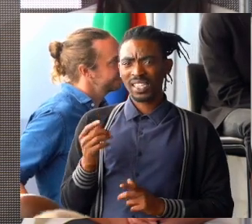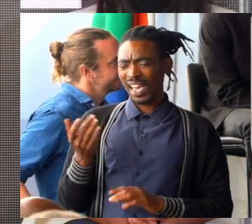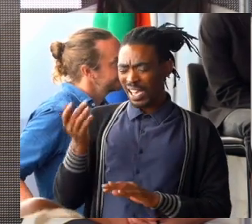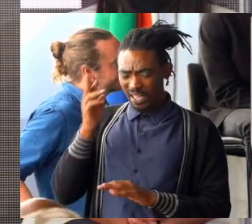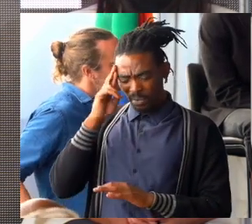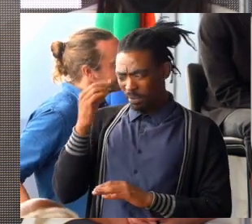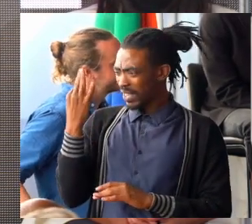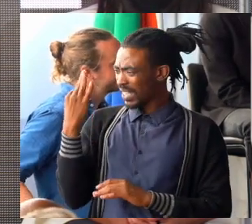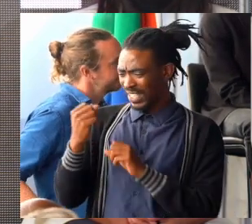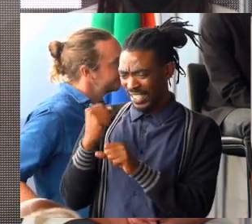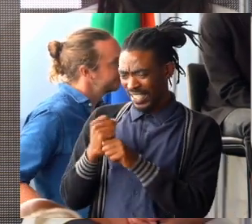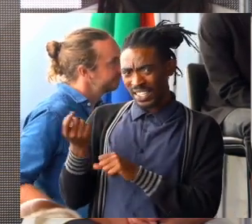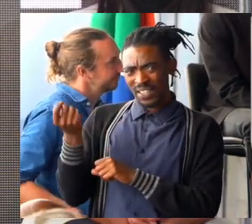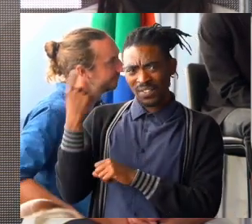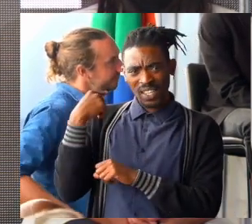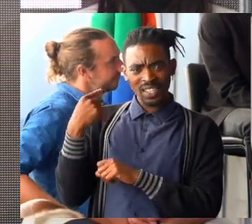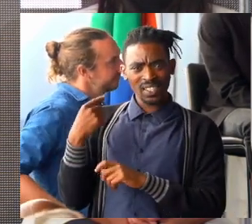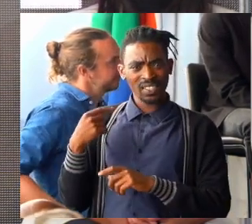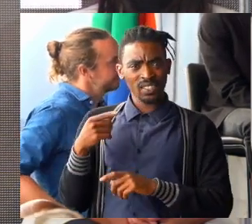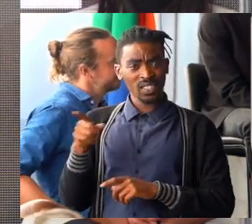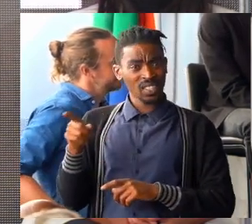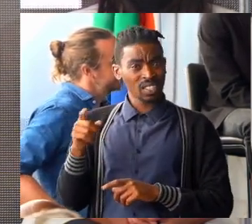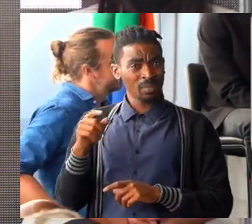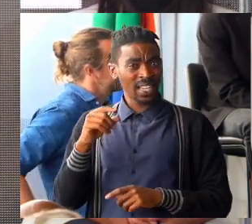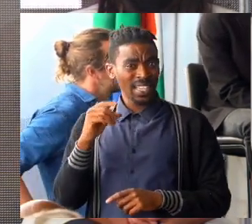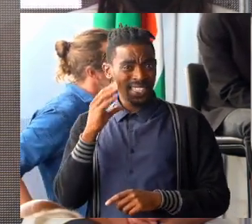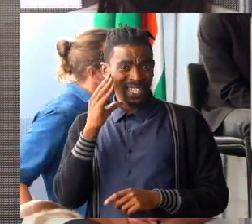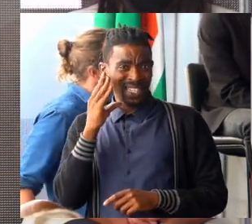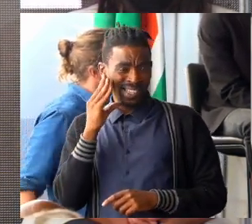3 years when he was my age.